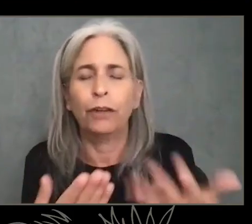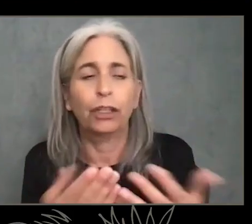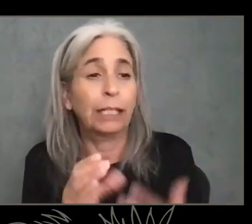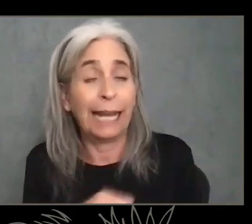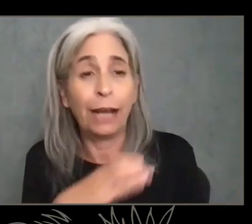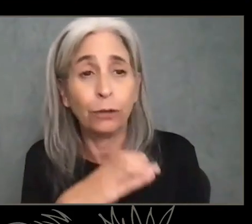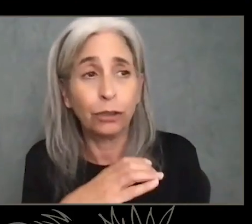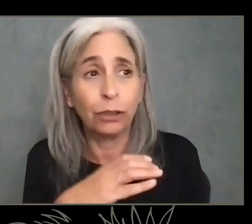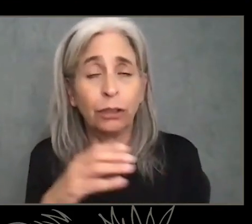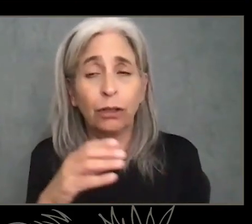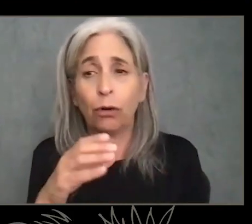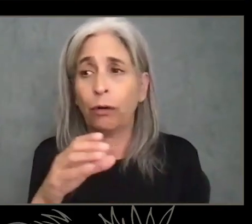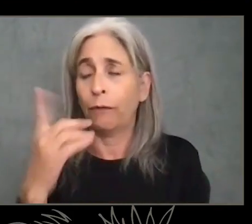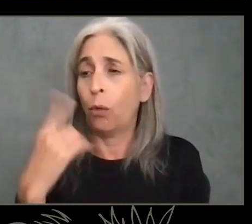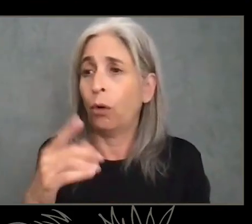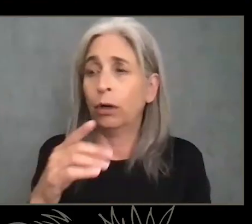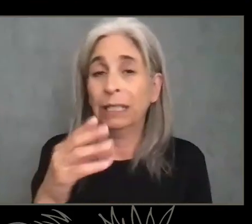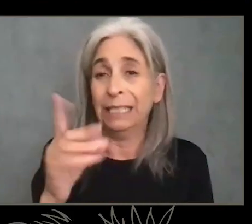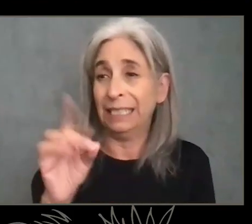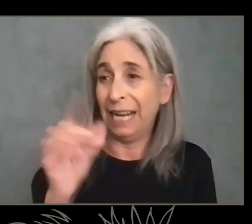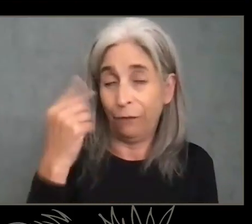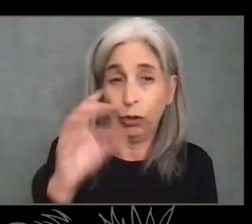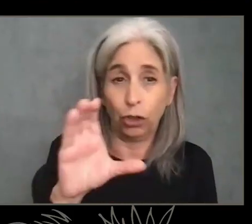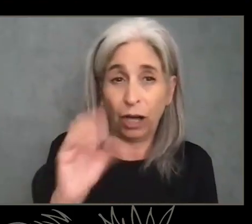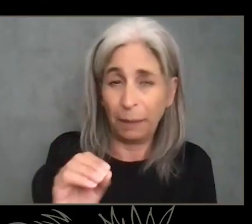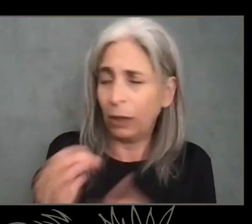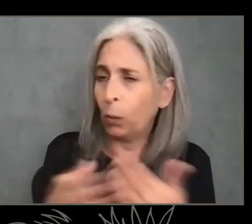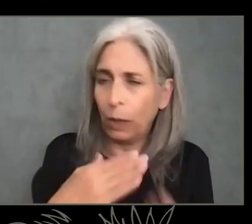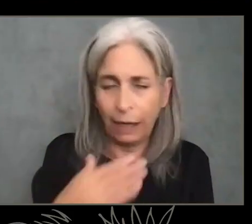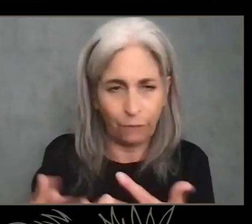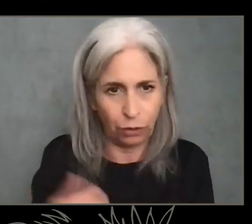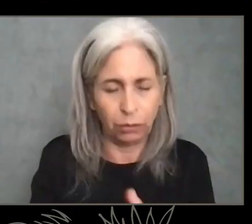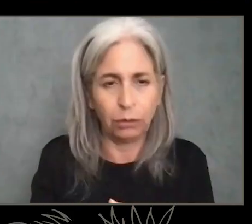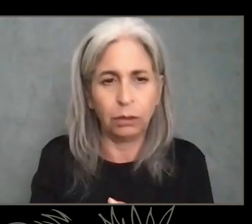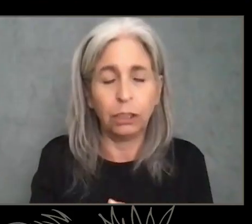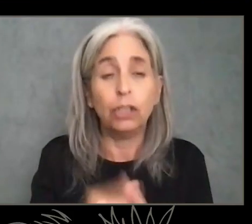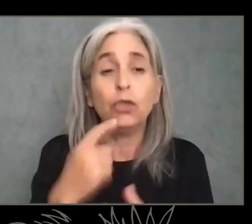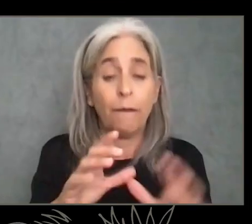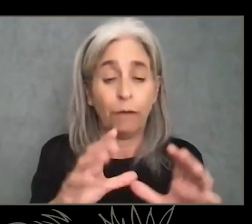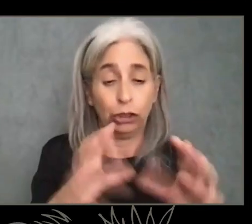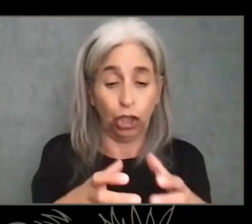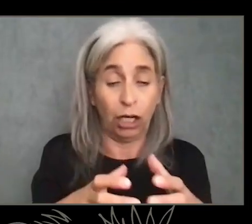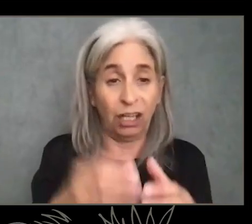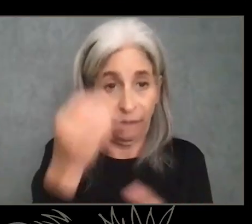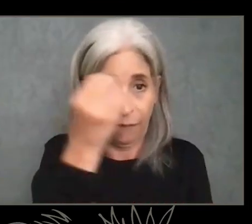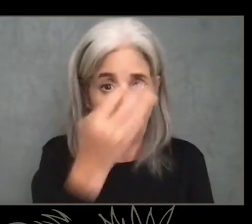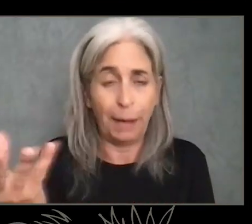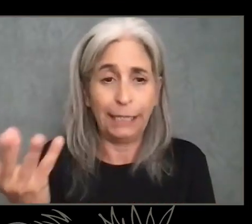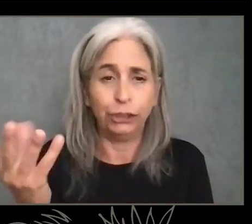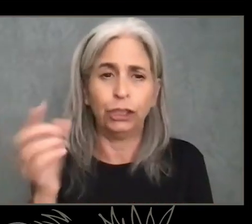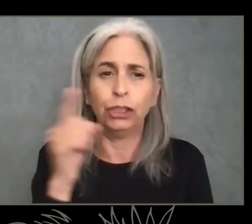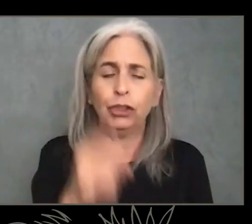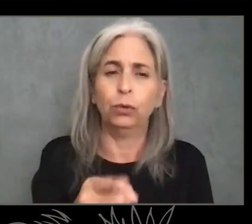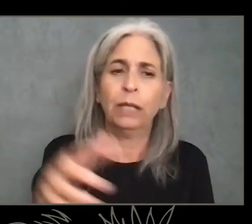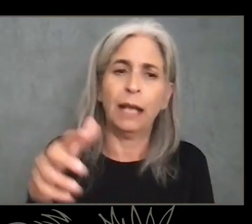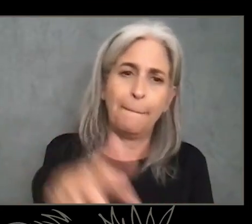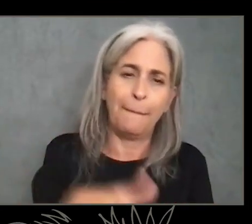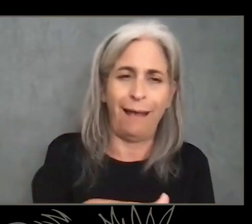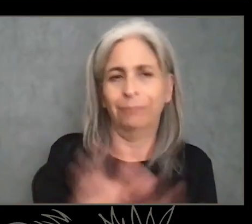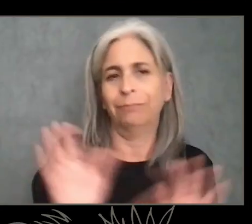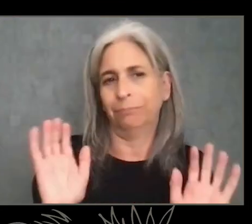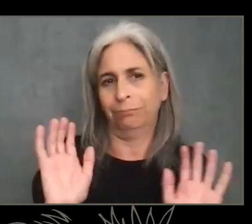your company or for your data is the thing that you're going to do. And once you have those chunks of that information, you would embed